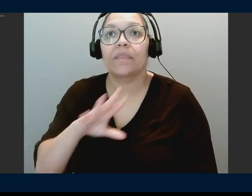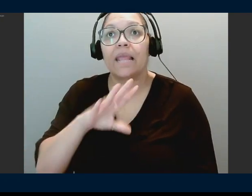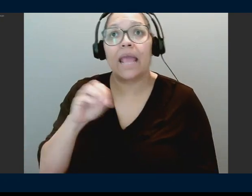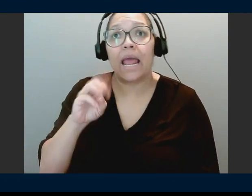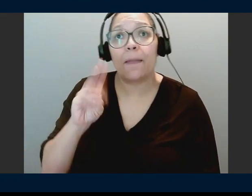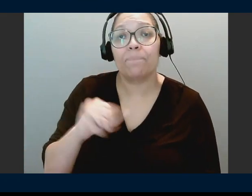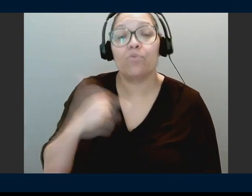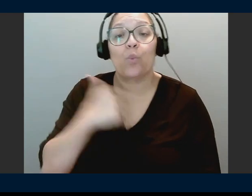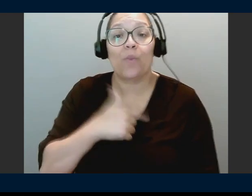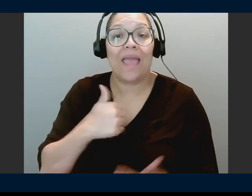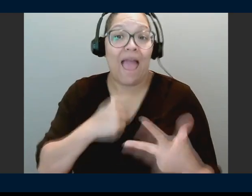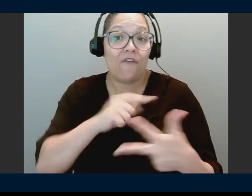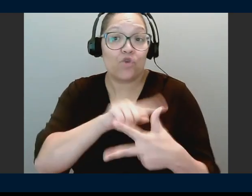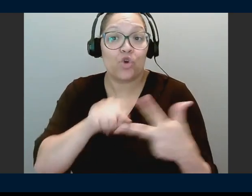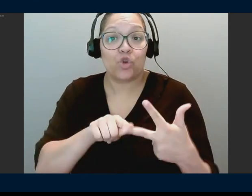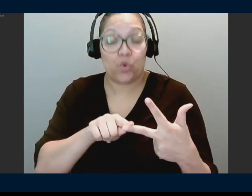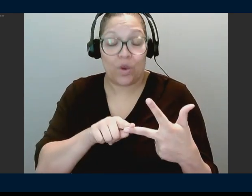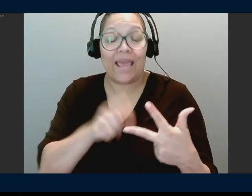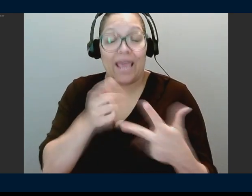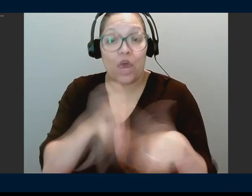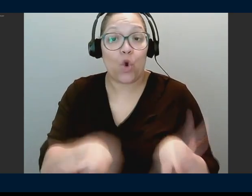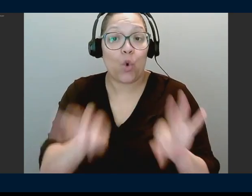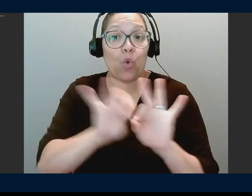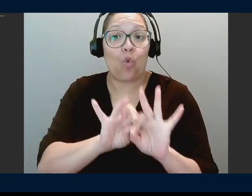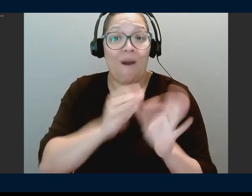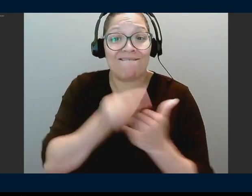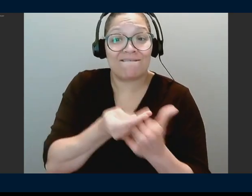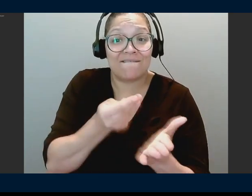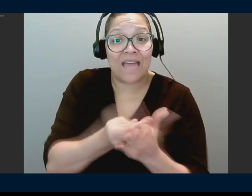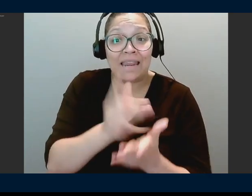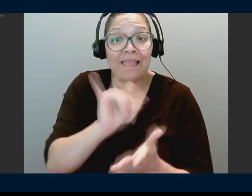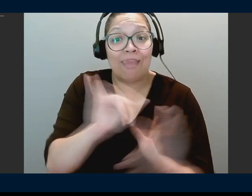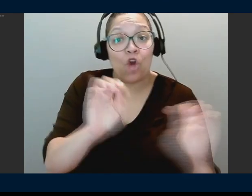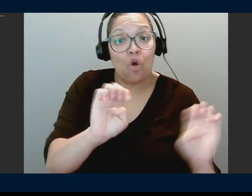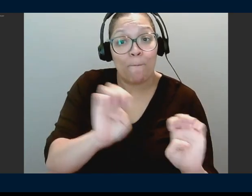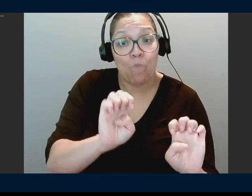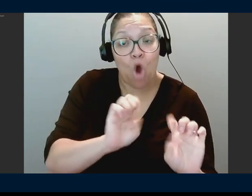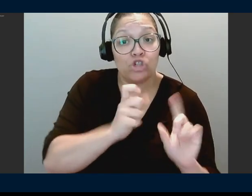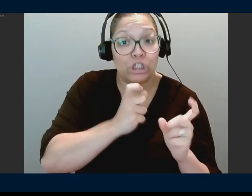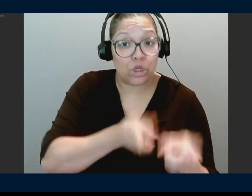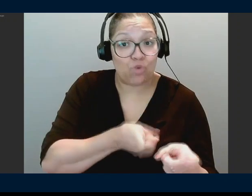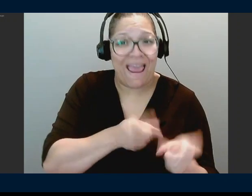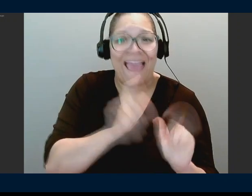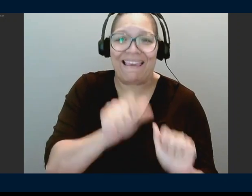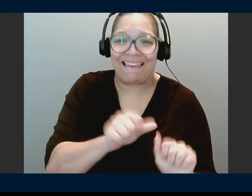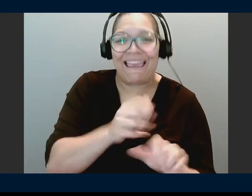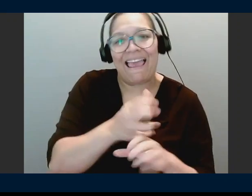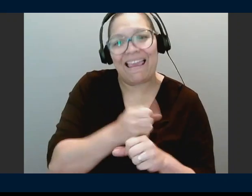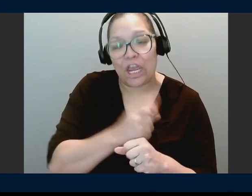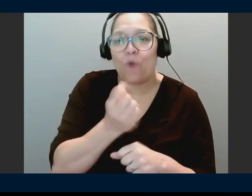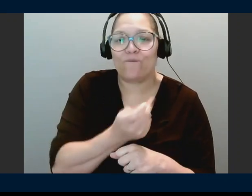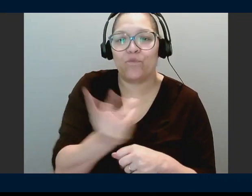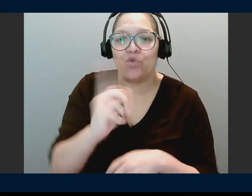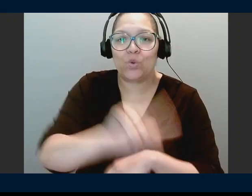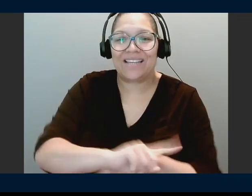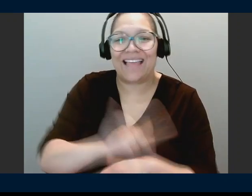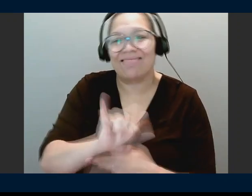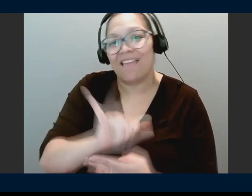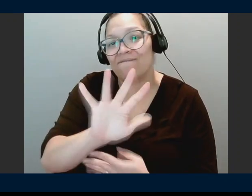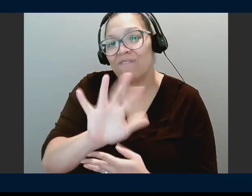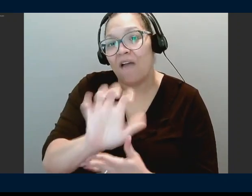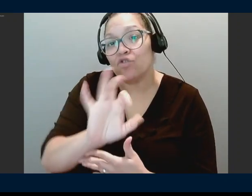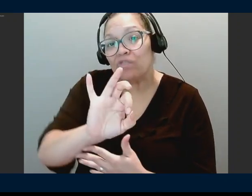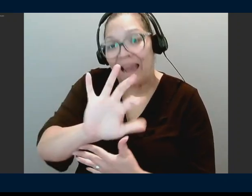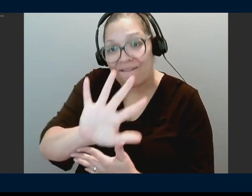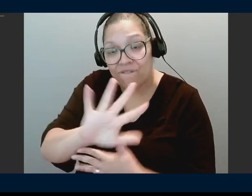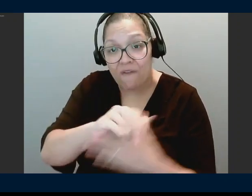we have 3 core funding opportunities. So basically an emergency grant can get you in a few days if you're in a crisis. That's $595.